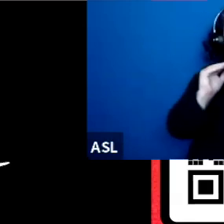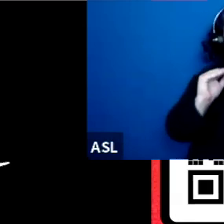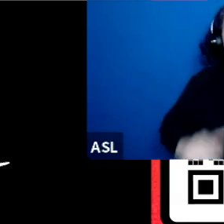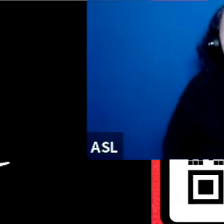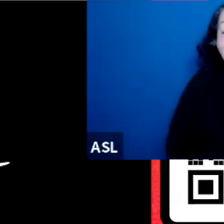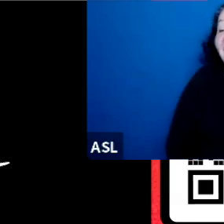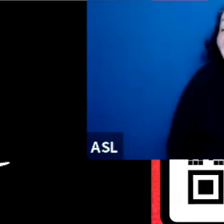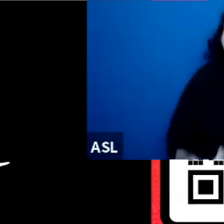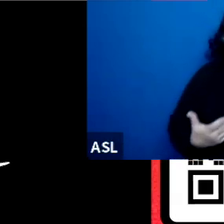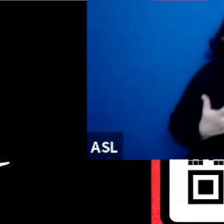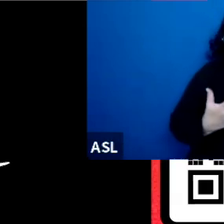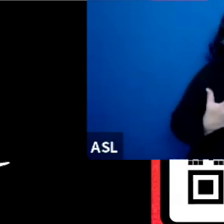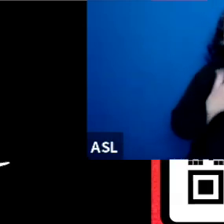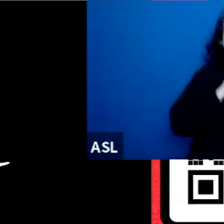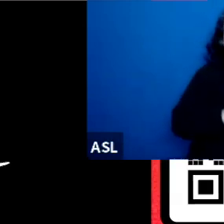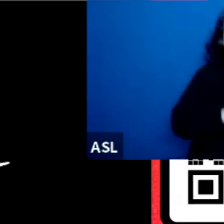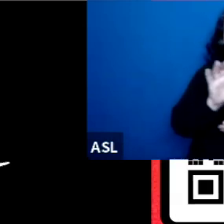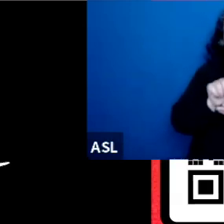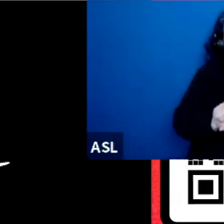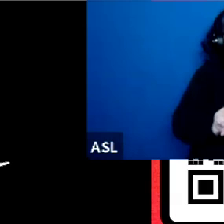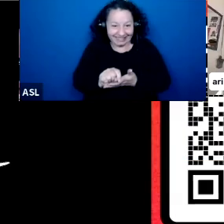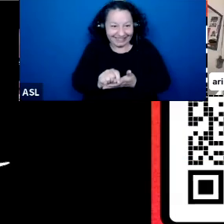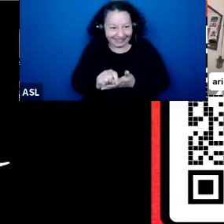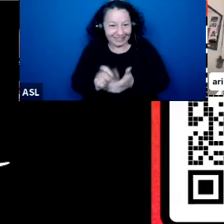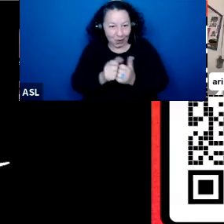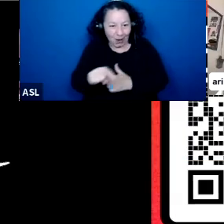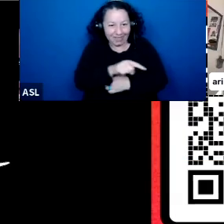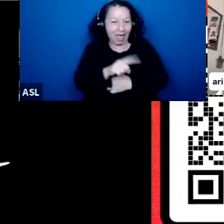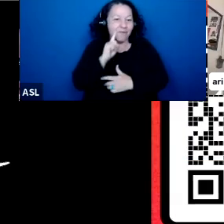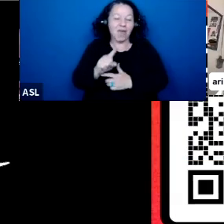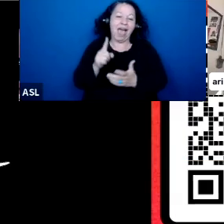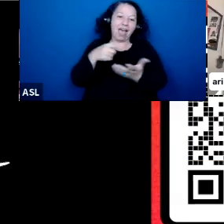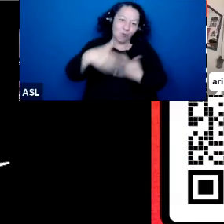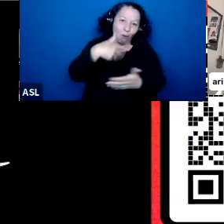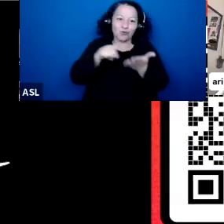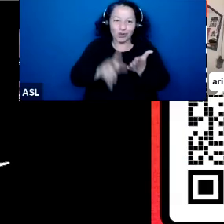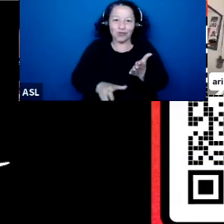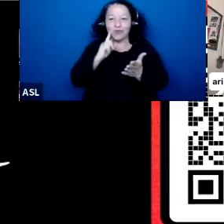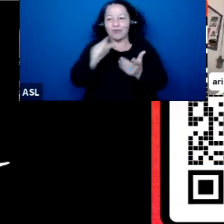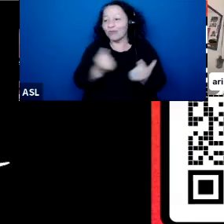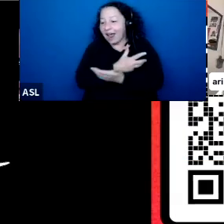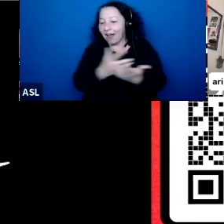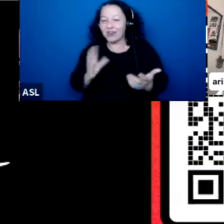consultant and social researcher for everything trans related. And